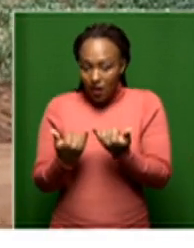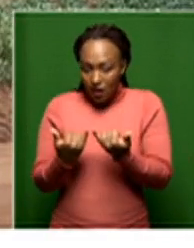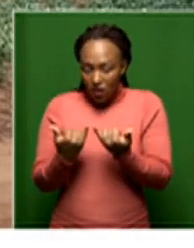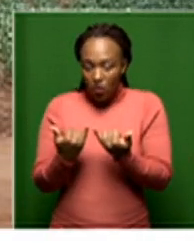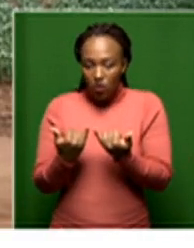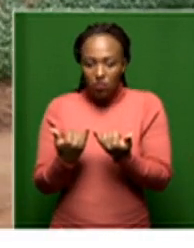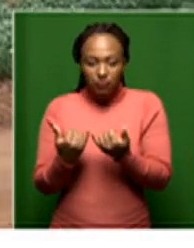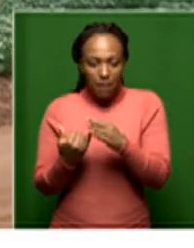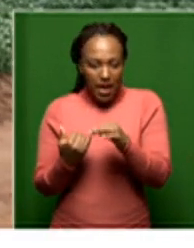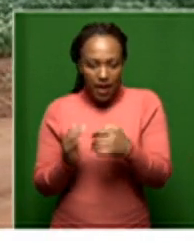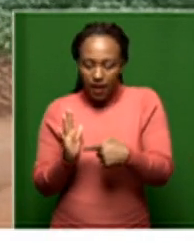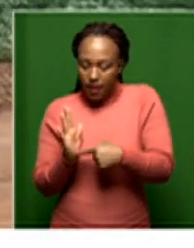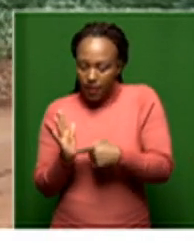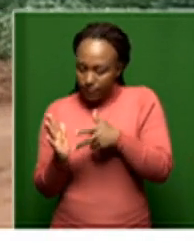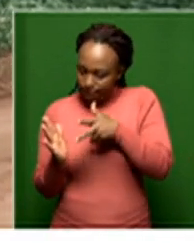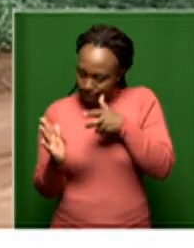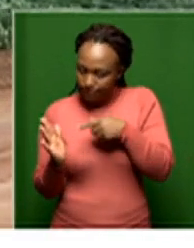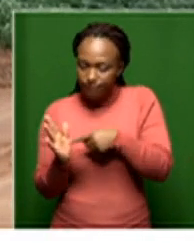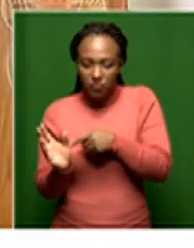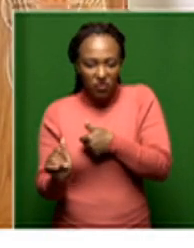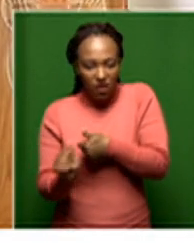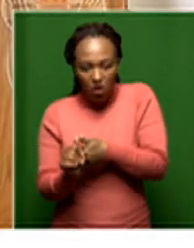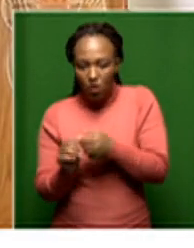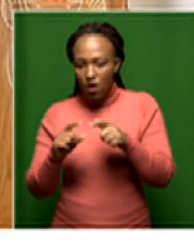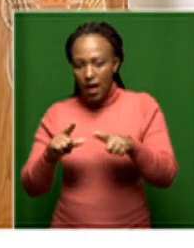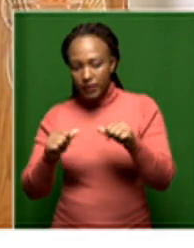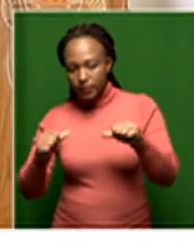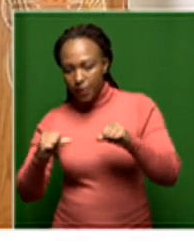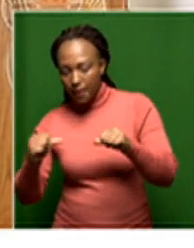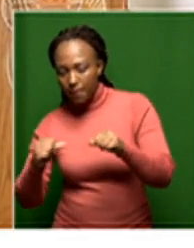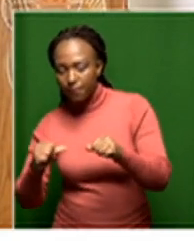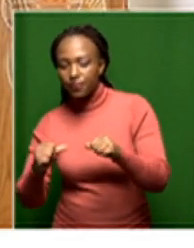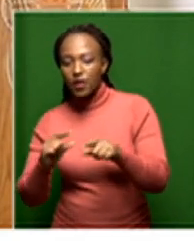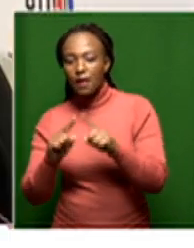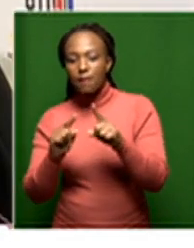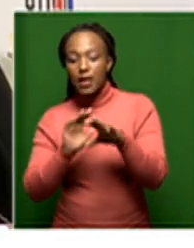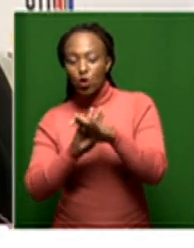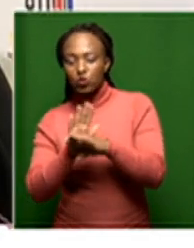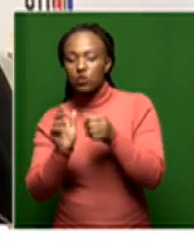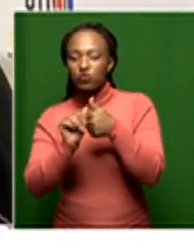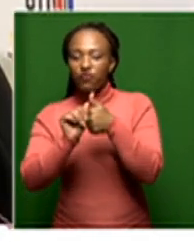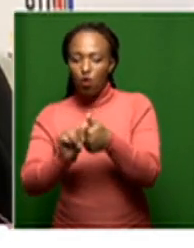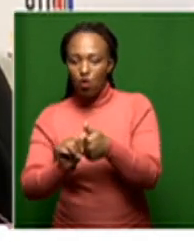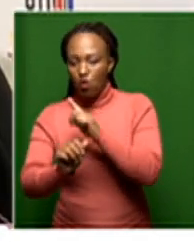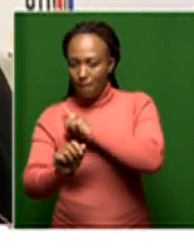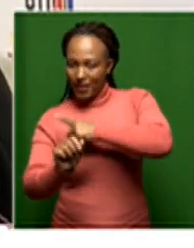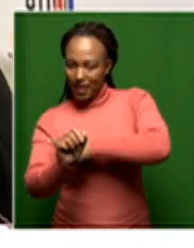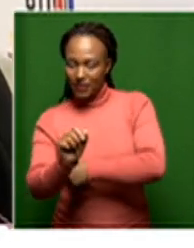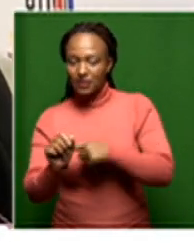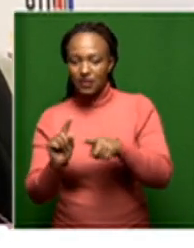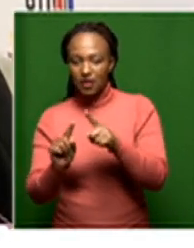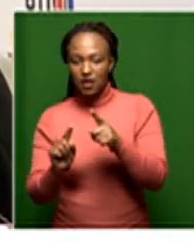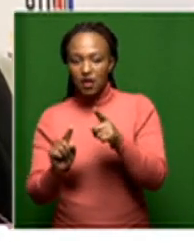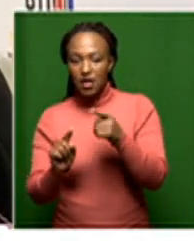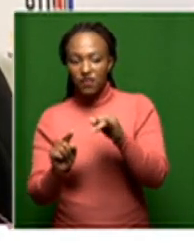according to this bill, the process of expropriation with the constitutional mandate. If you exclude what